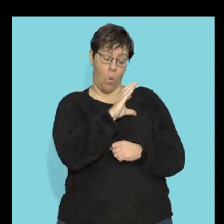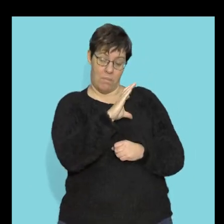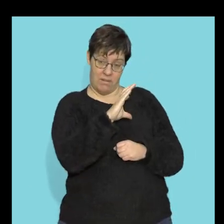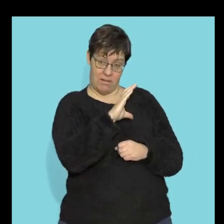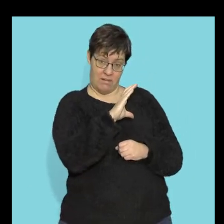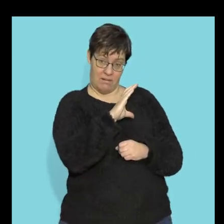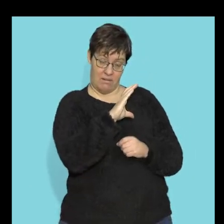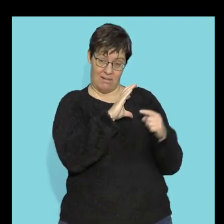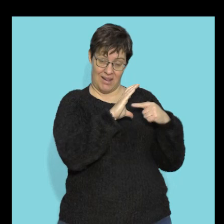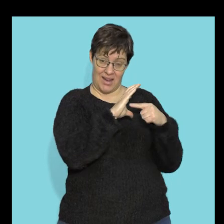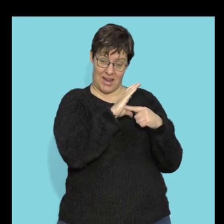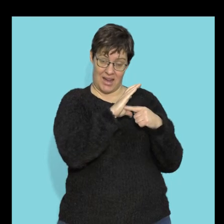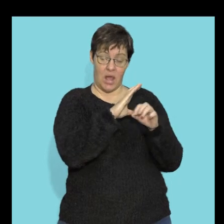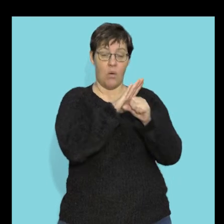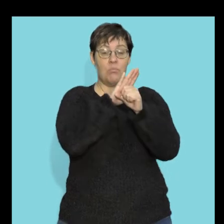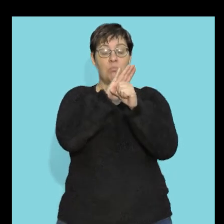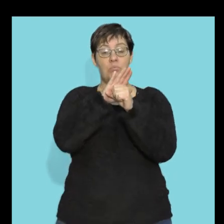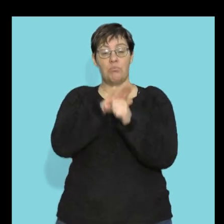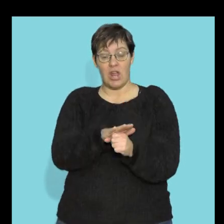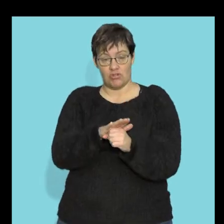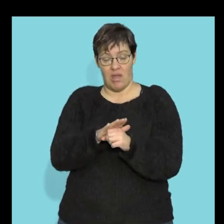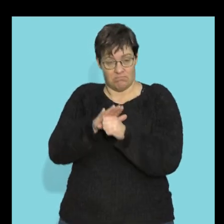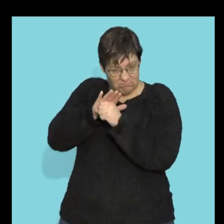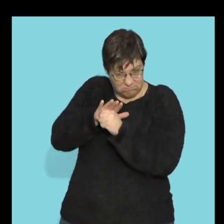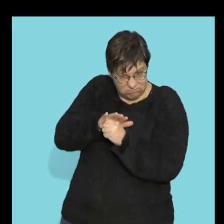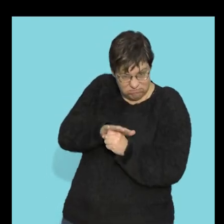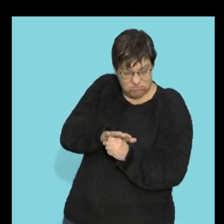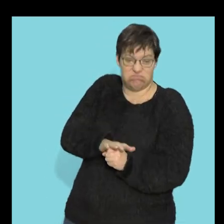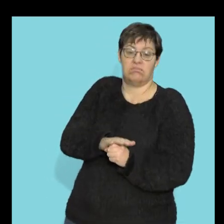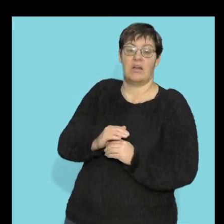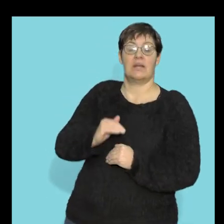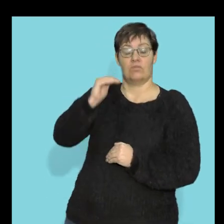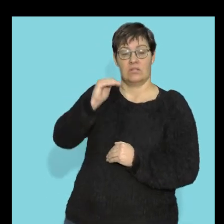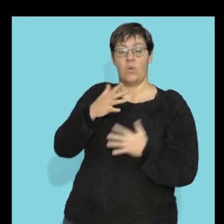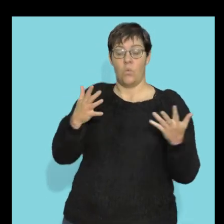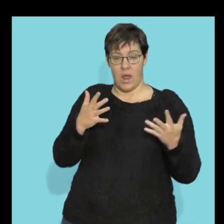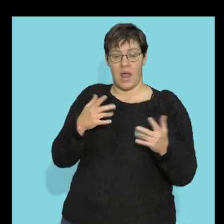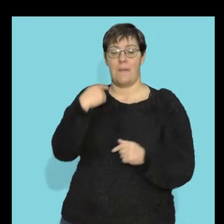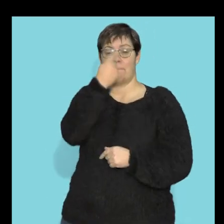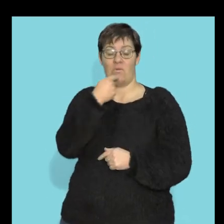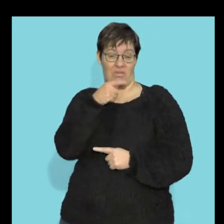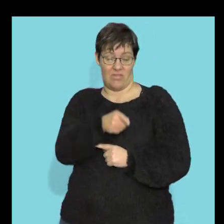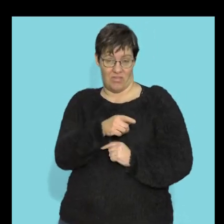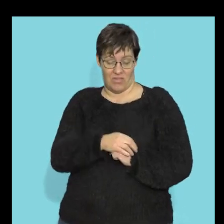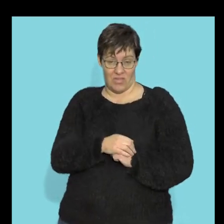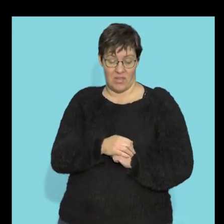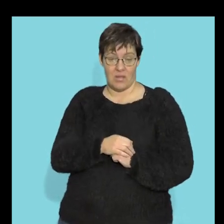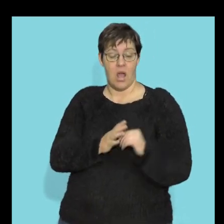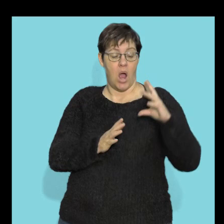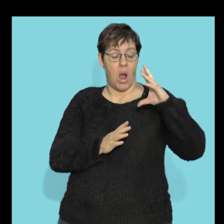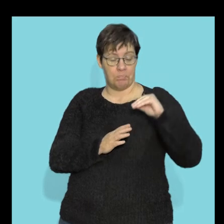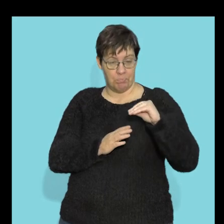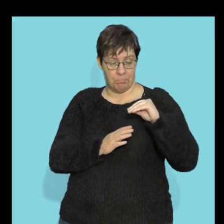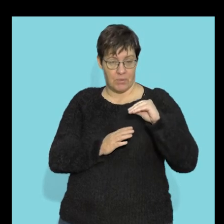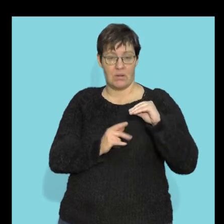mouth opens, the pressure is going to increase, all right, in the buccal cavity, and when the